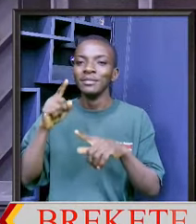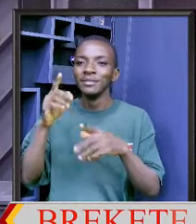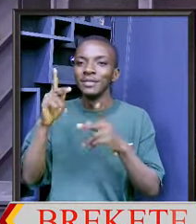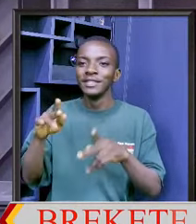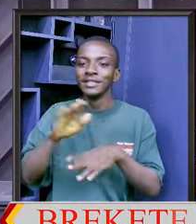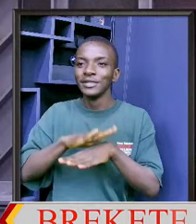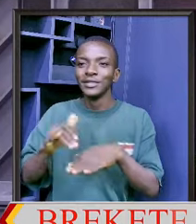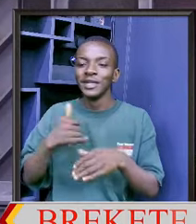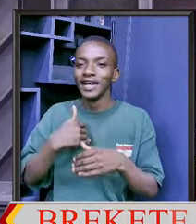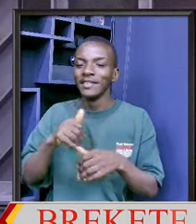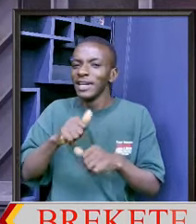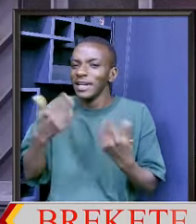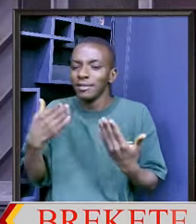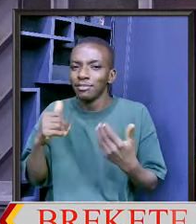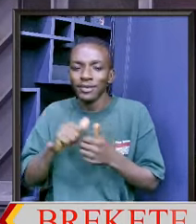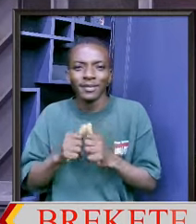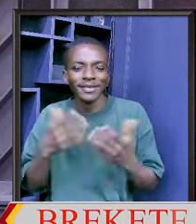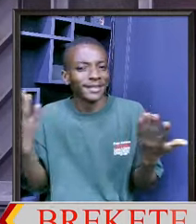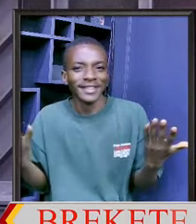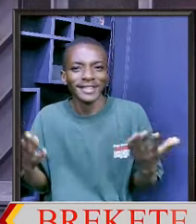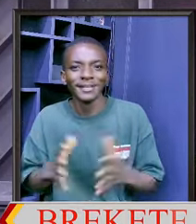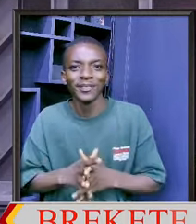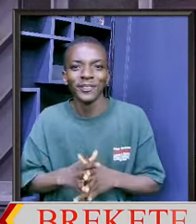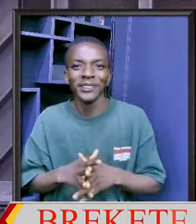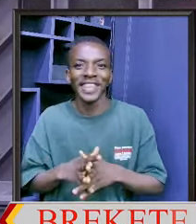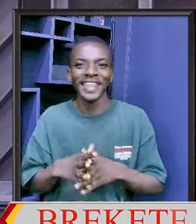leg. You no get problem. Ah. Yo!